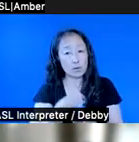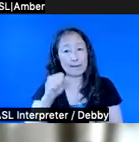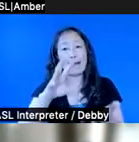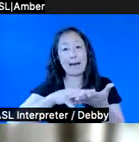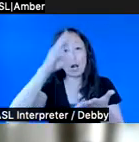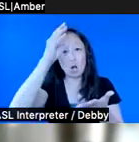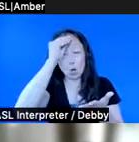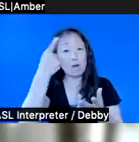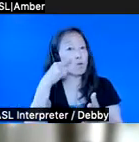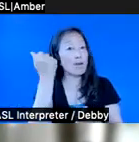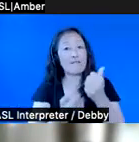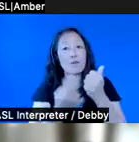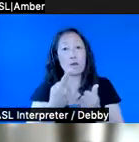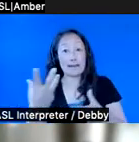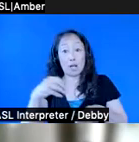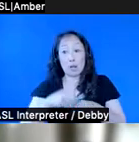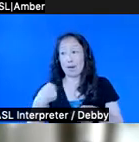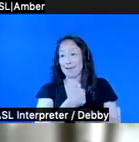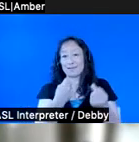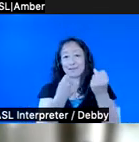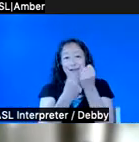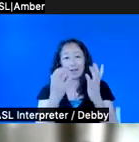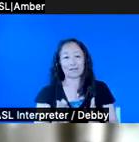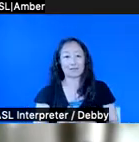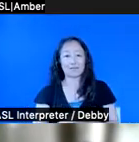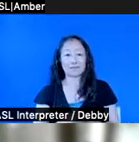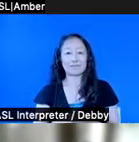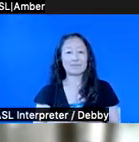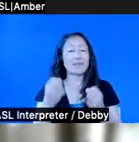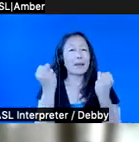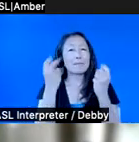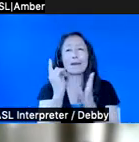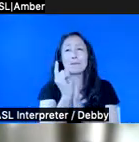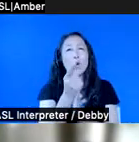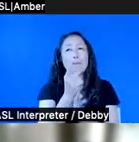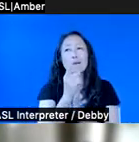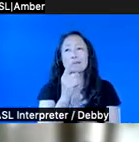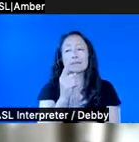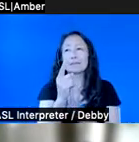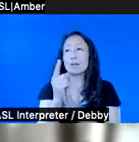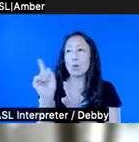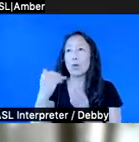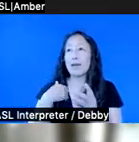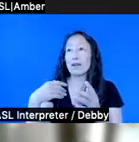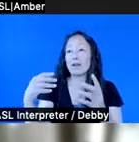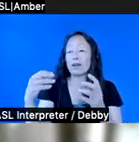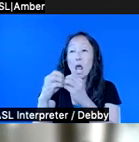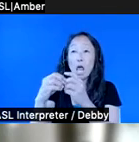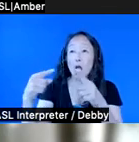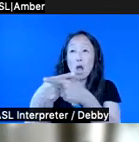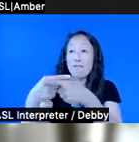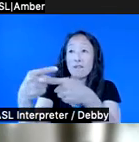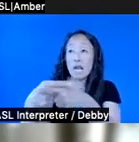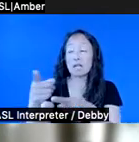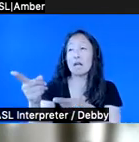You know, and there's so many, I think, teachable moments. We could probably think to a number of them